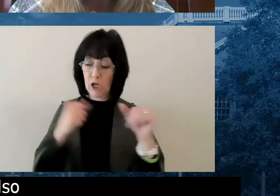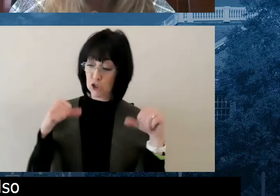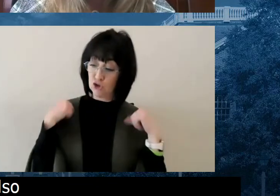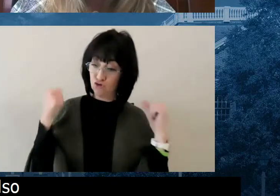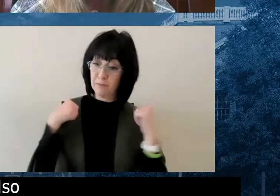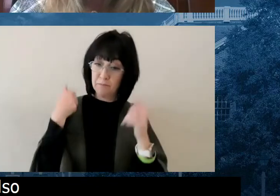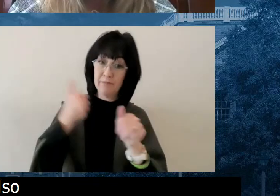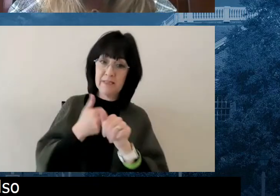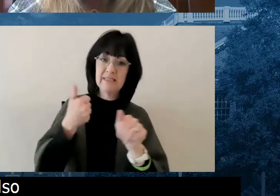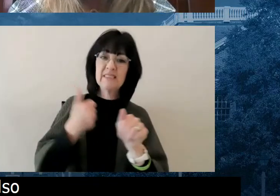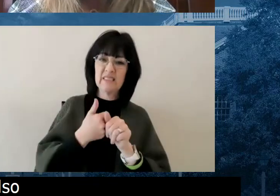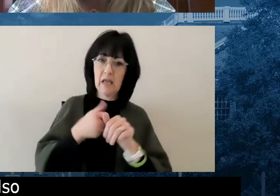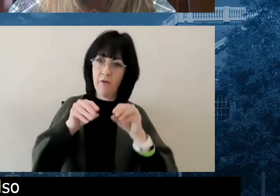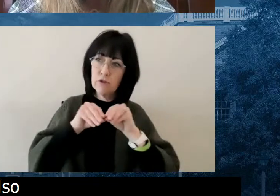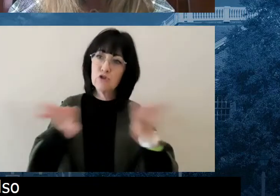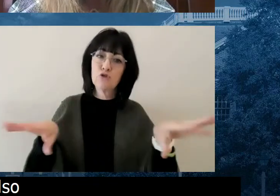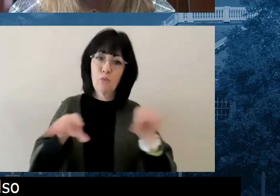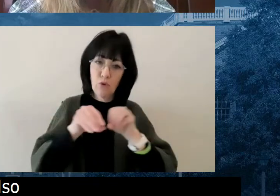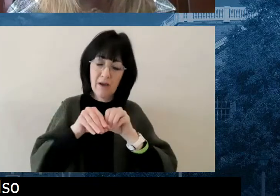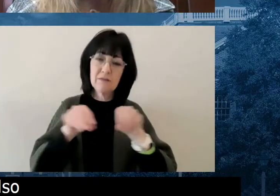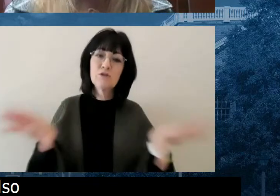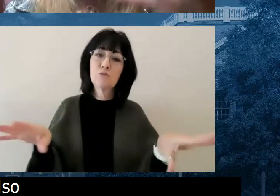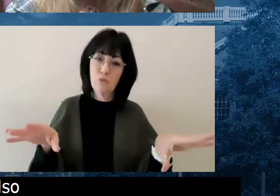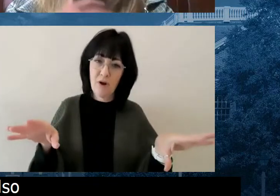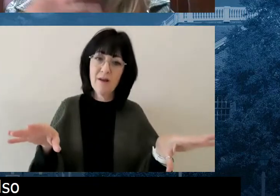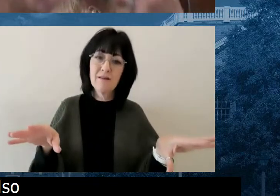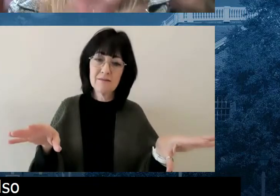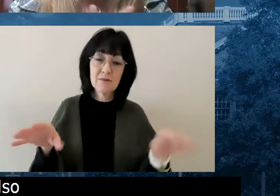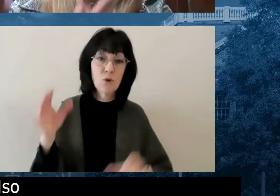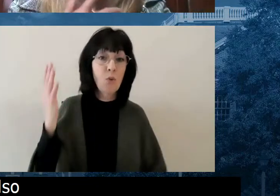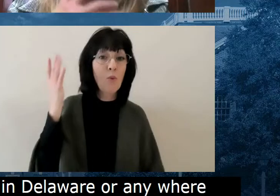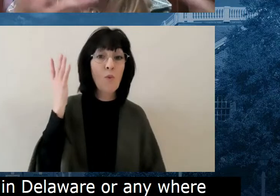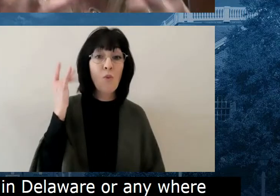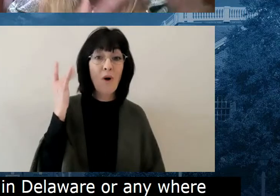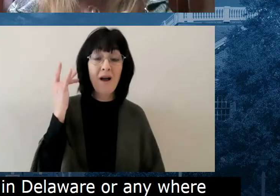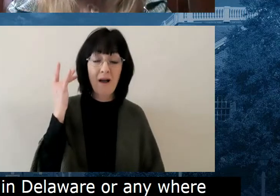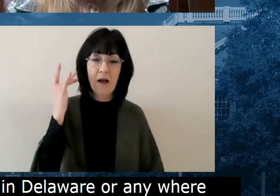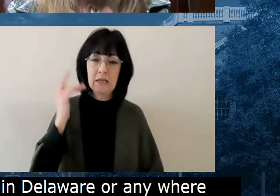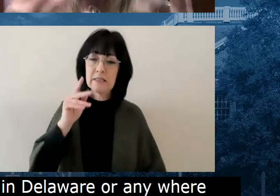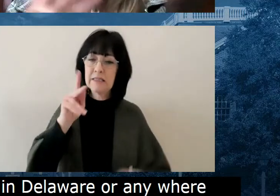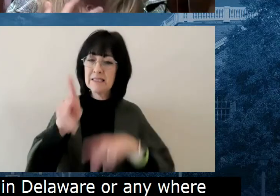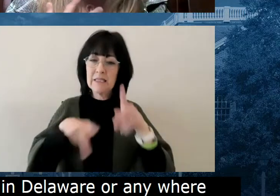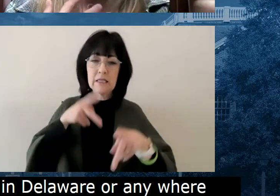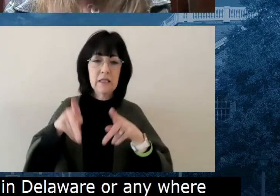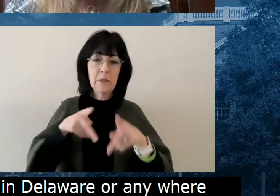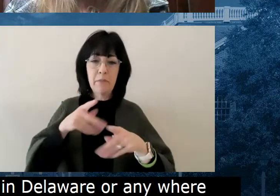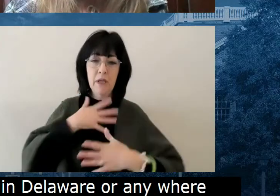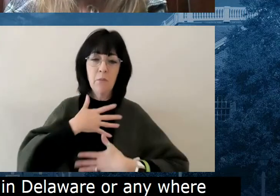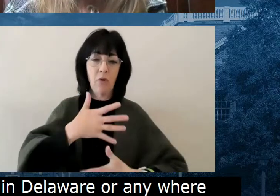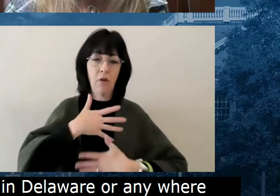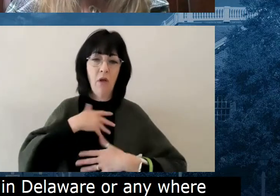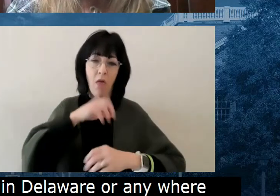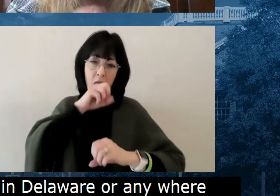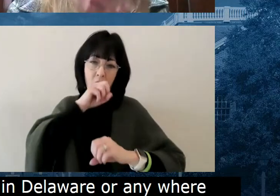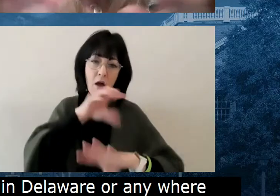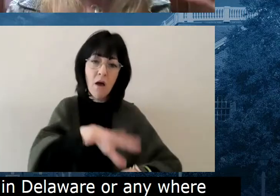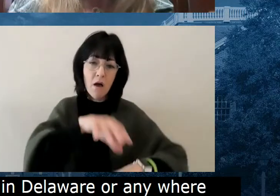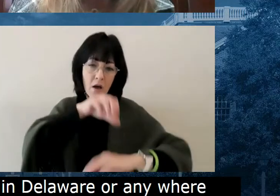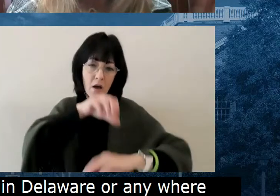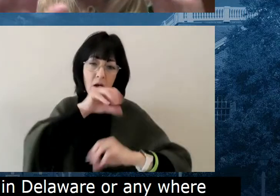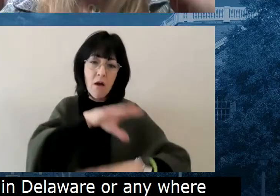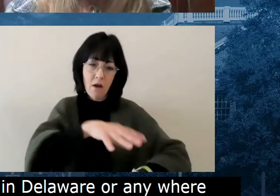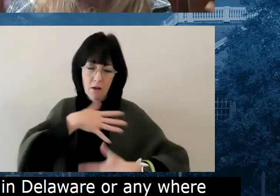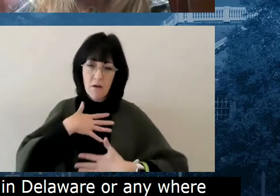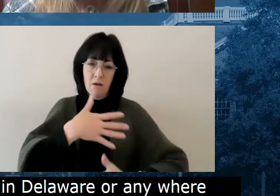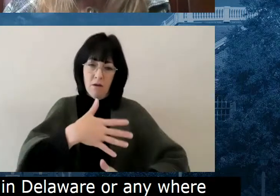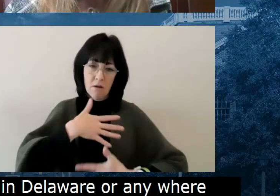and in general, a fair amount of spread because people exhale hard, and